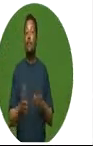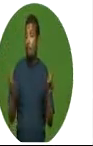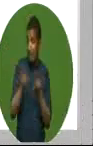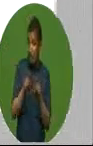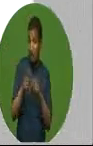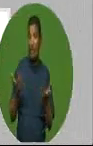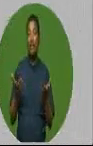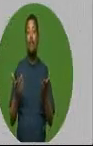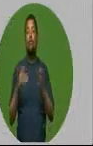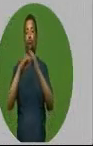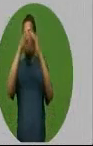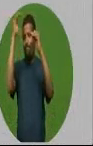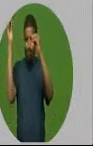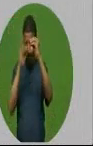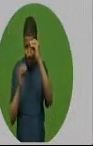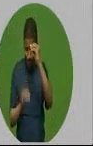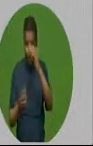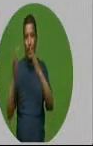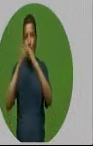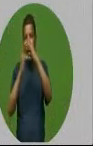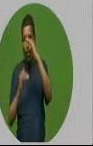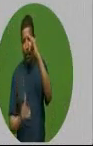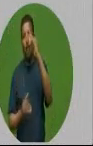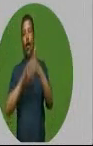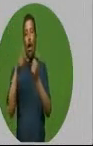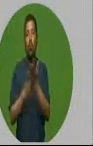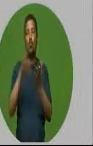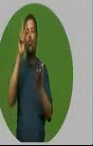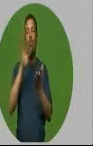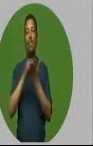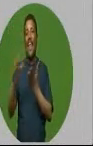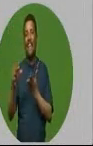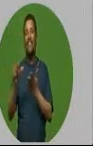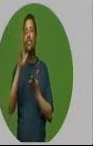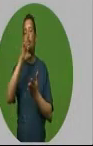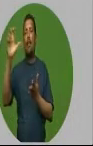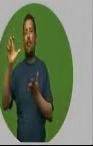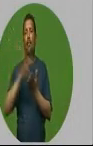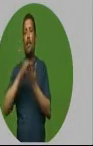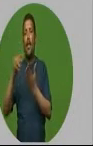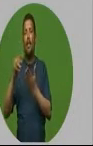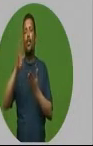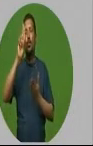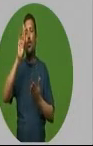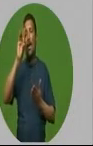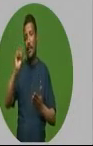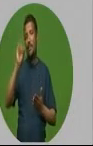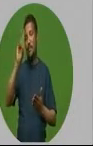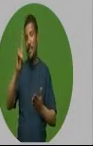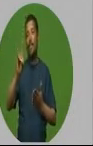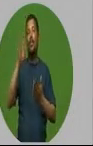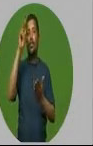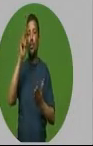Subsequently, it dropped significantly down to about 2 billion 300 million USD